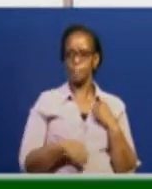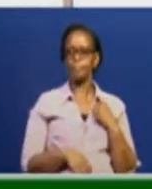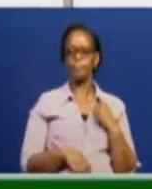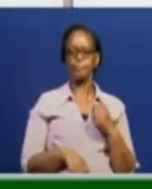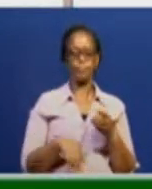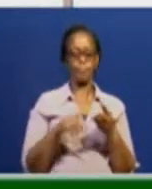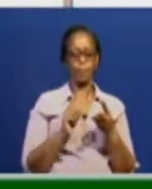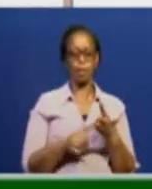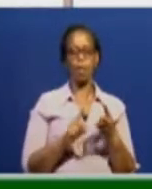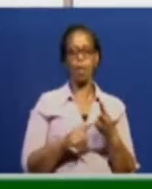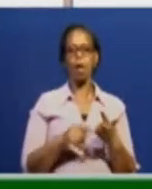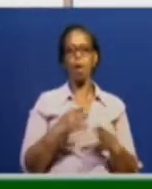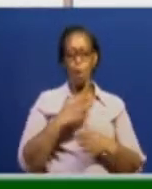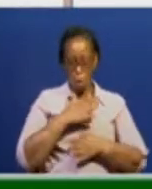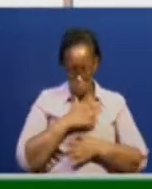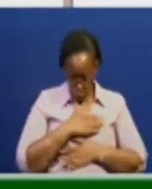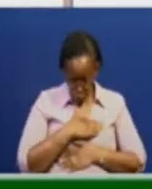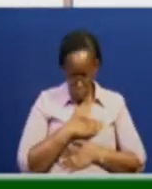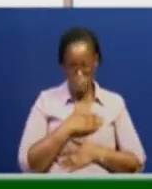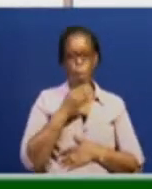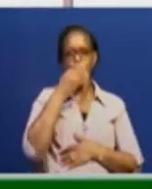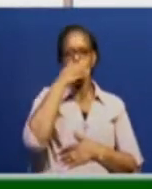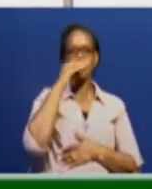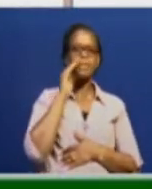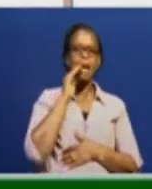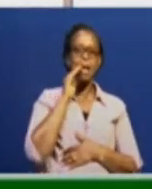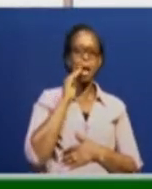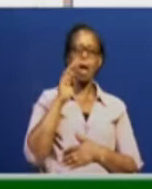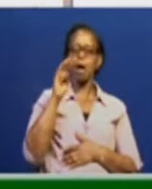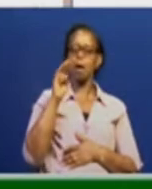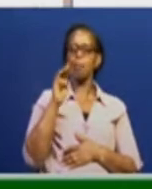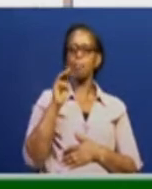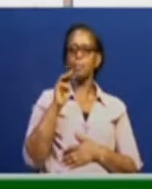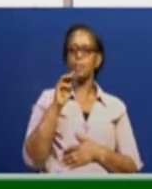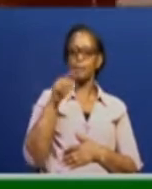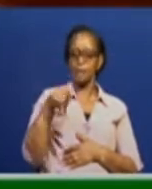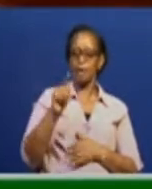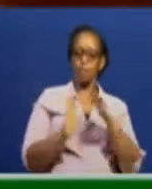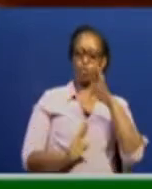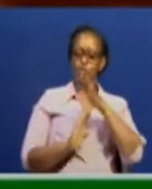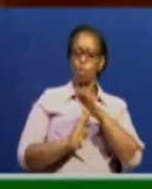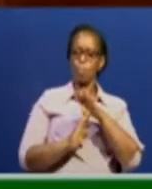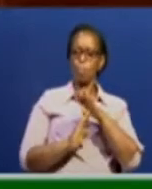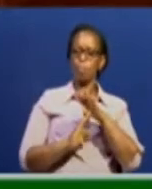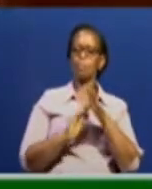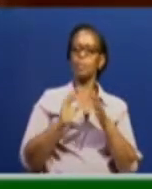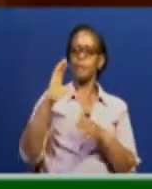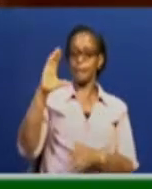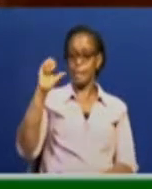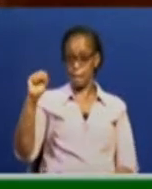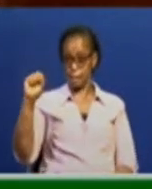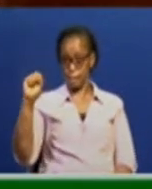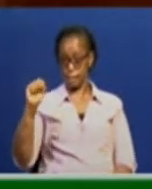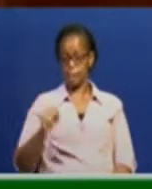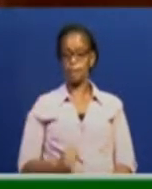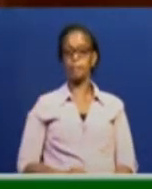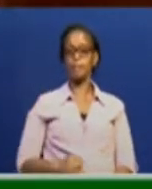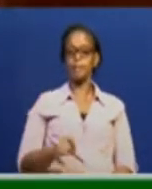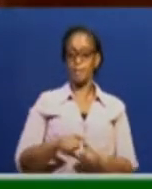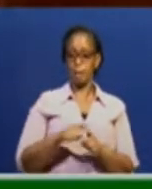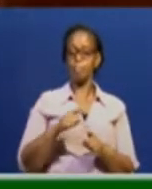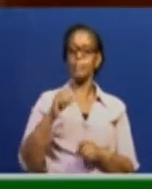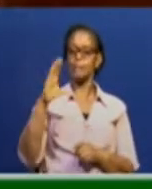The Honorable Musalia Mudavadi, EGH, the Prime Cabinet Secretary and Minister of